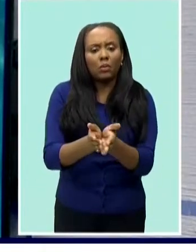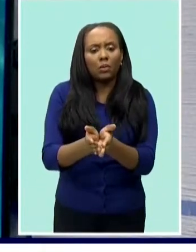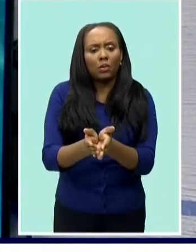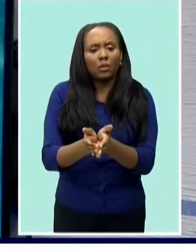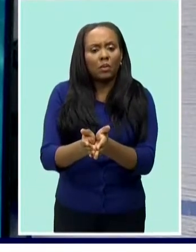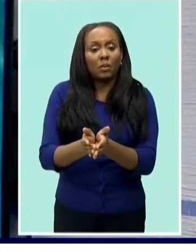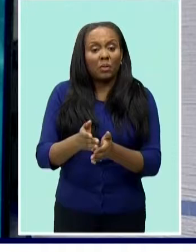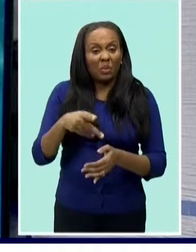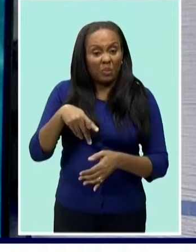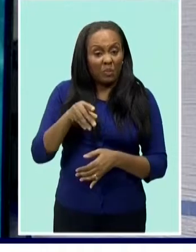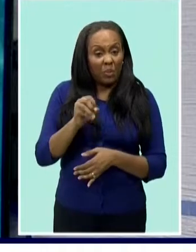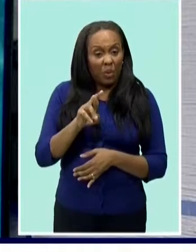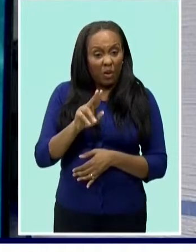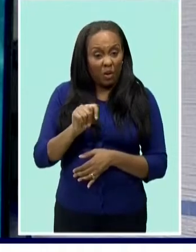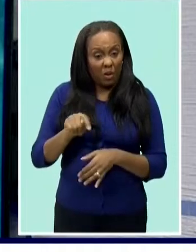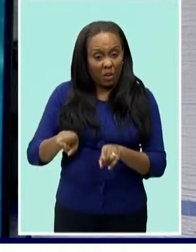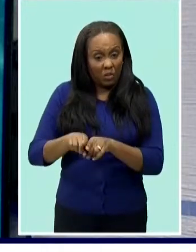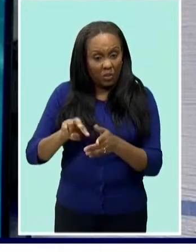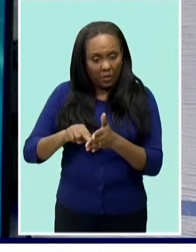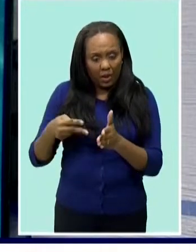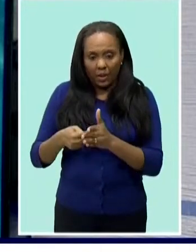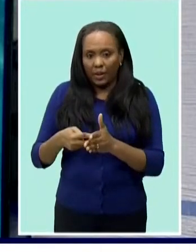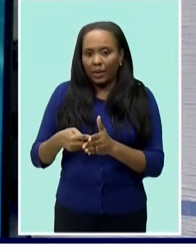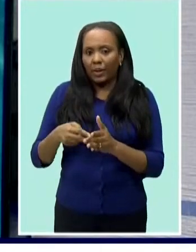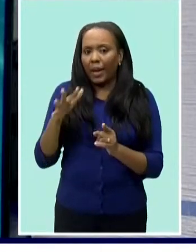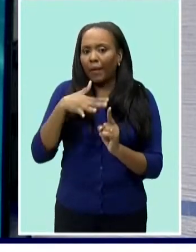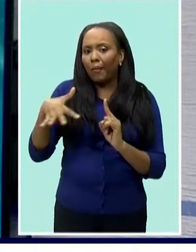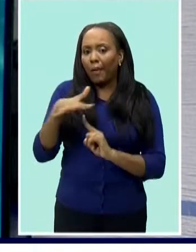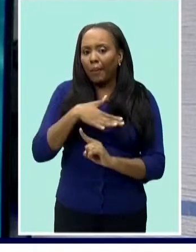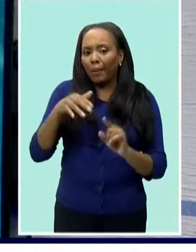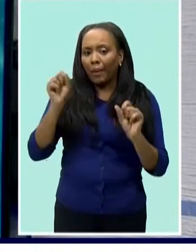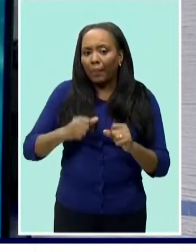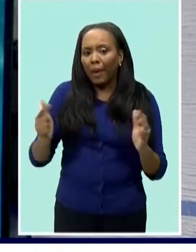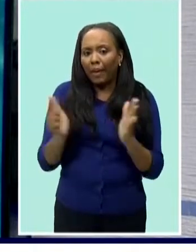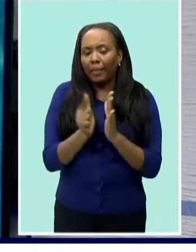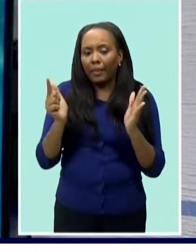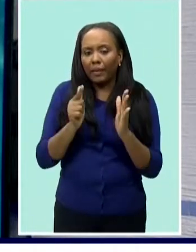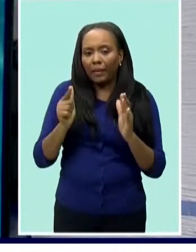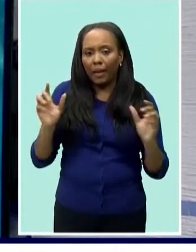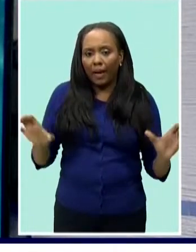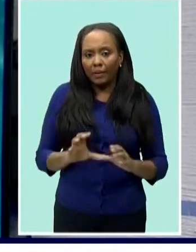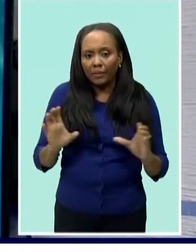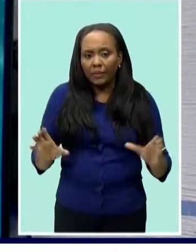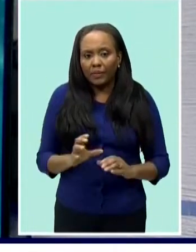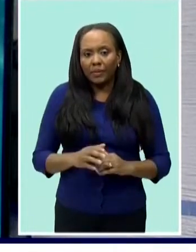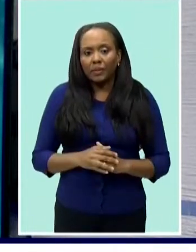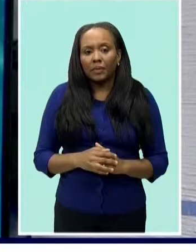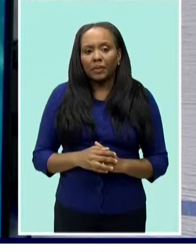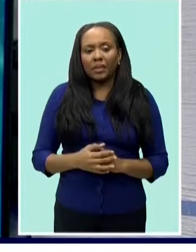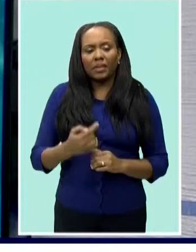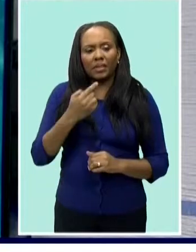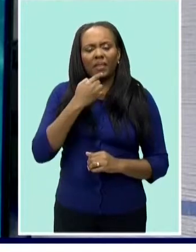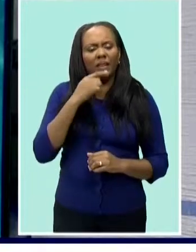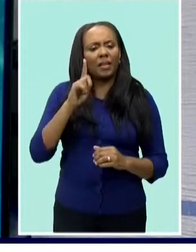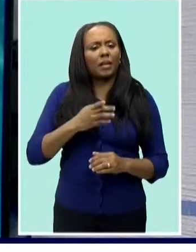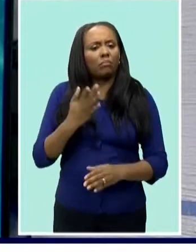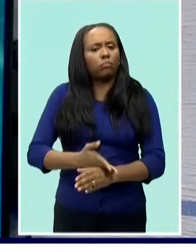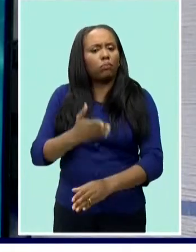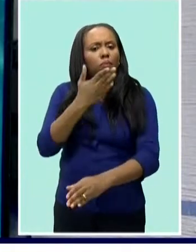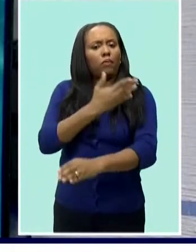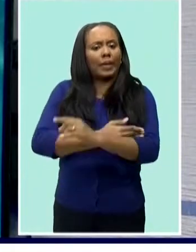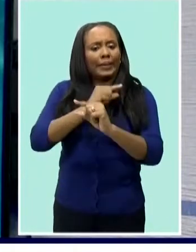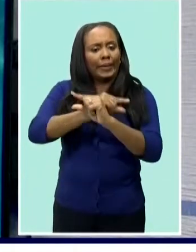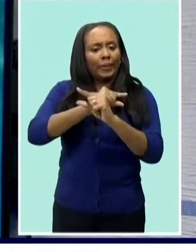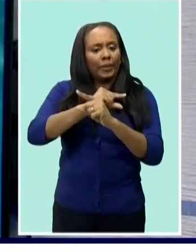ports can provide lucrative environments for illegal activity. Now, Mr. McBurnett was beefing up security at ports of entry